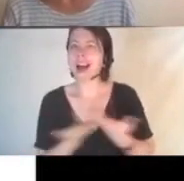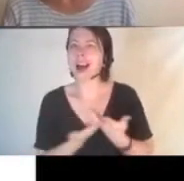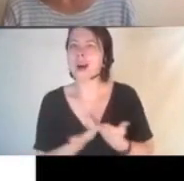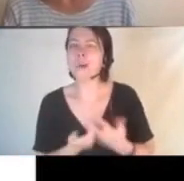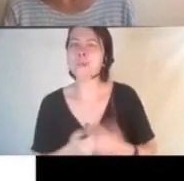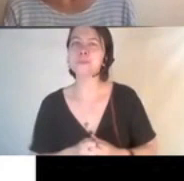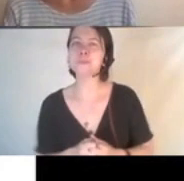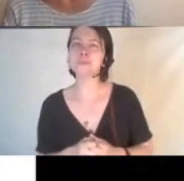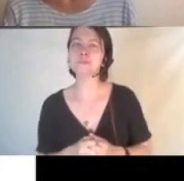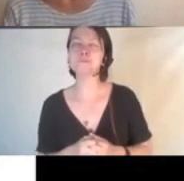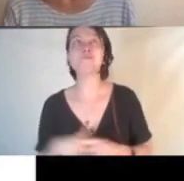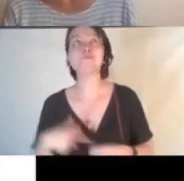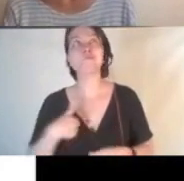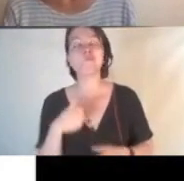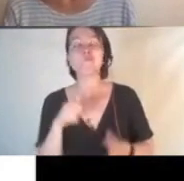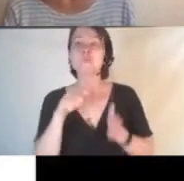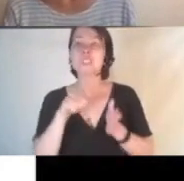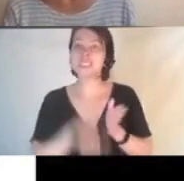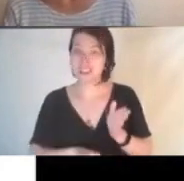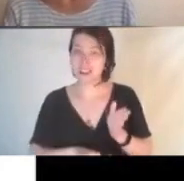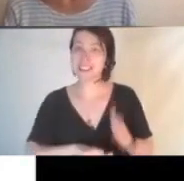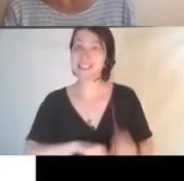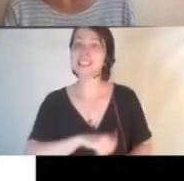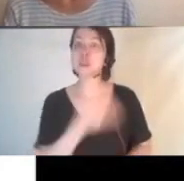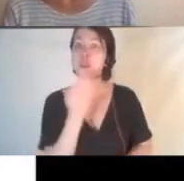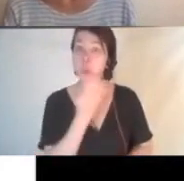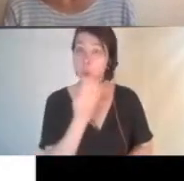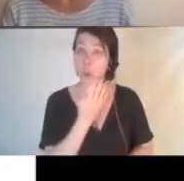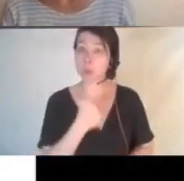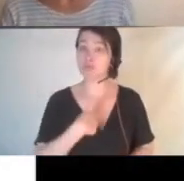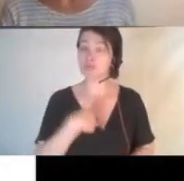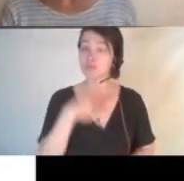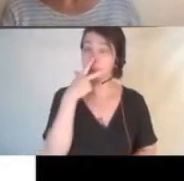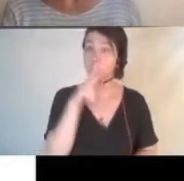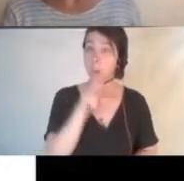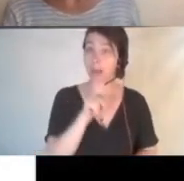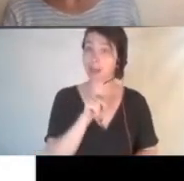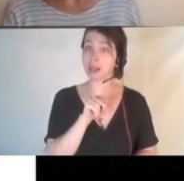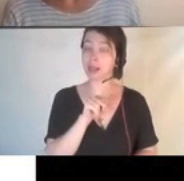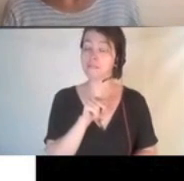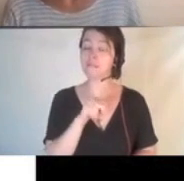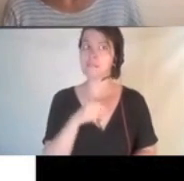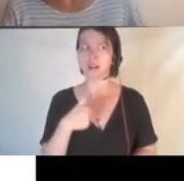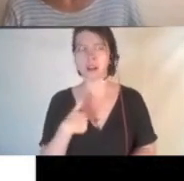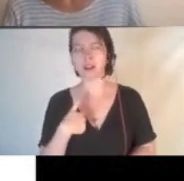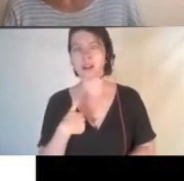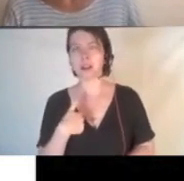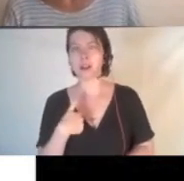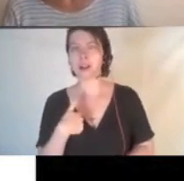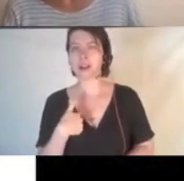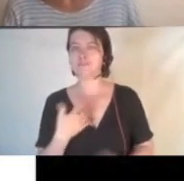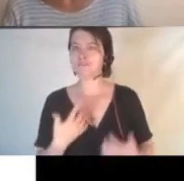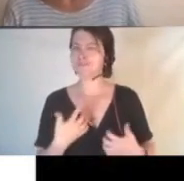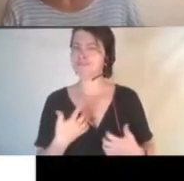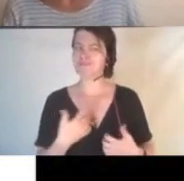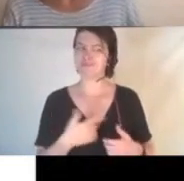I started doing art at school when I was 12 years old, and sort of like, I don't know, carried